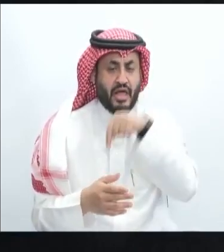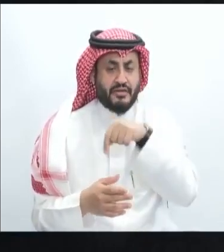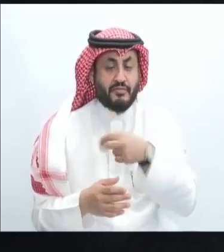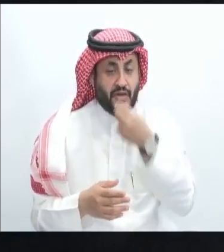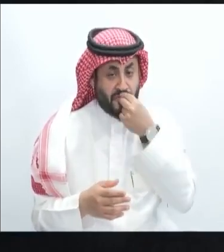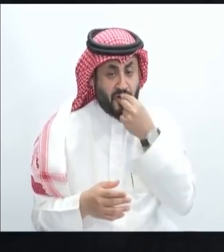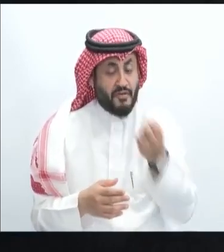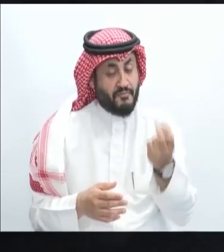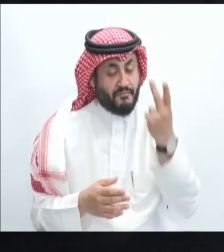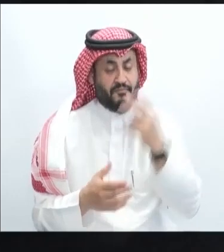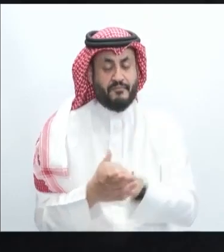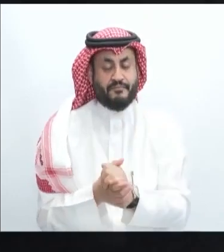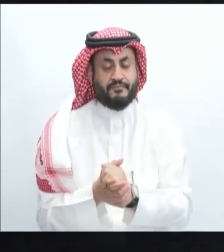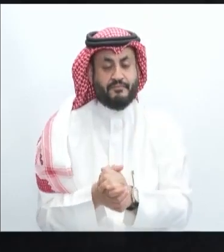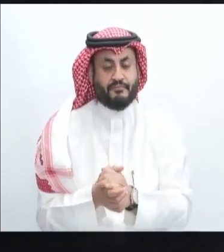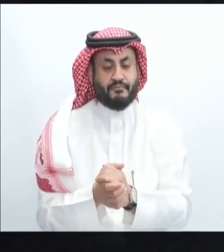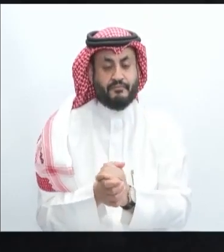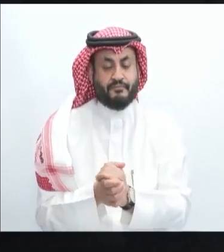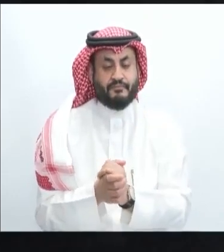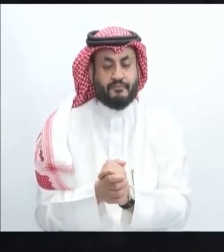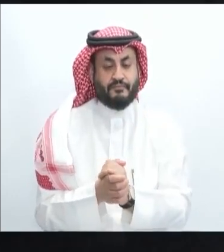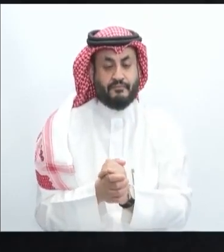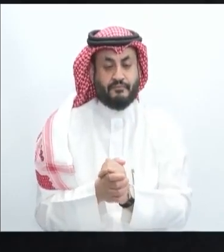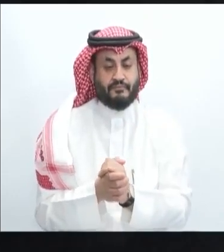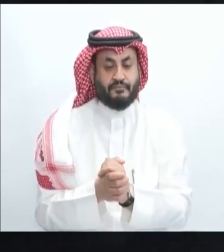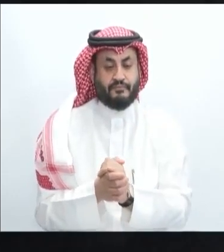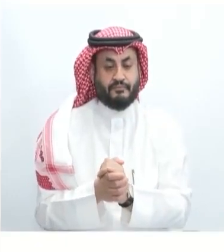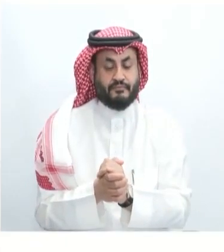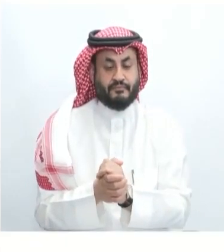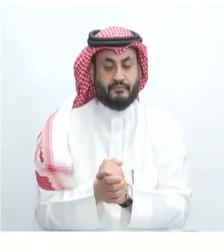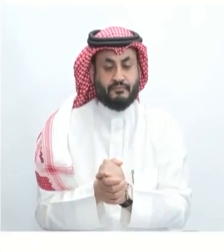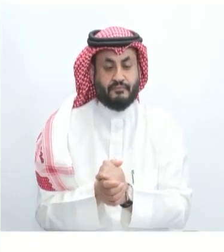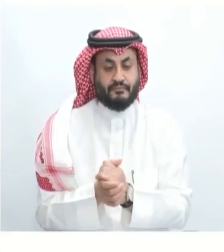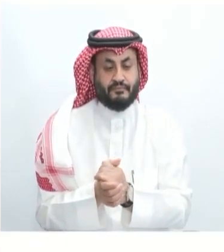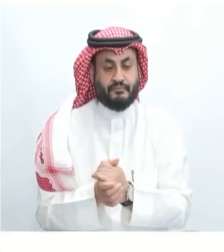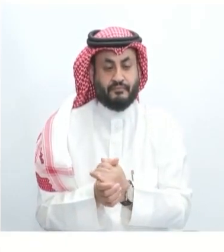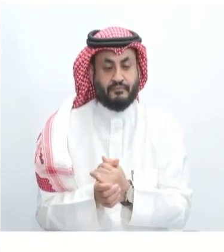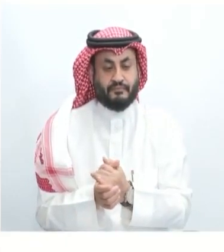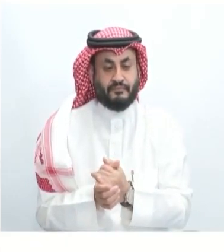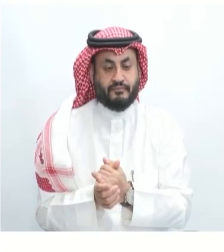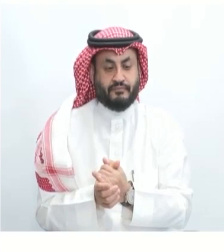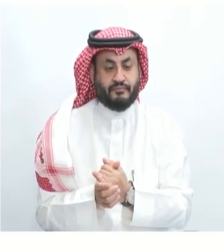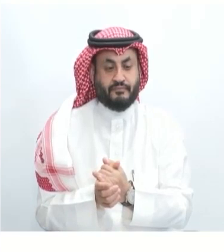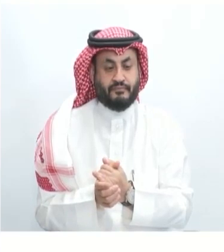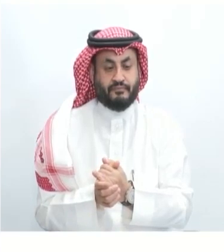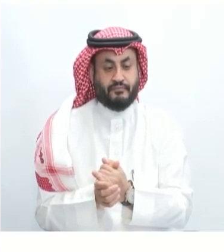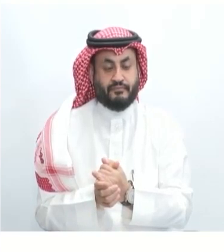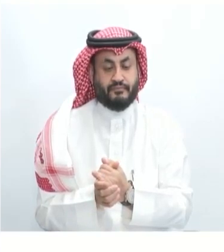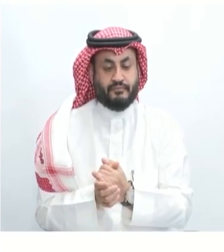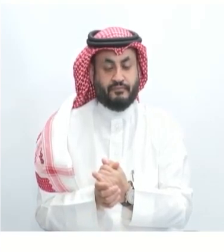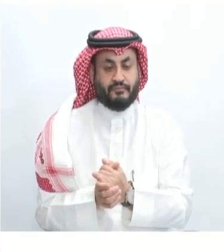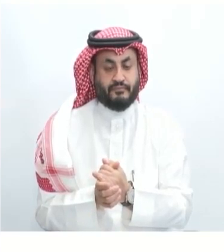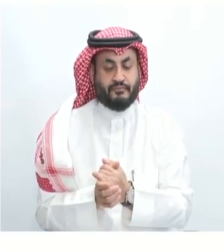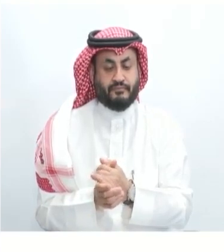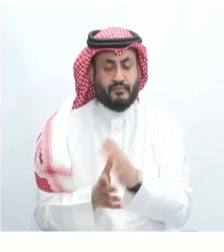very important that you should not skip breakfast. So now let's have a talk about